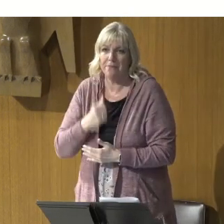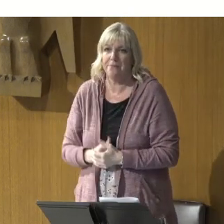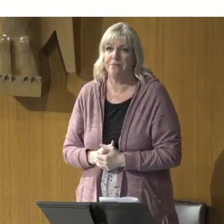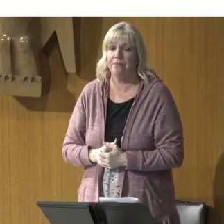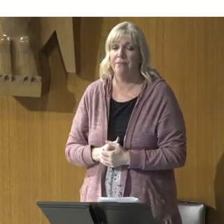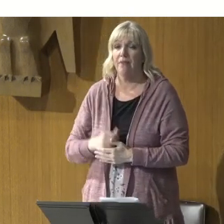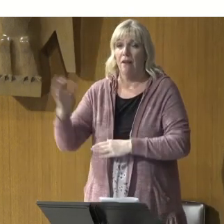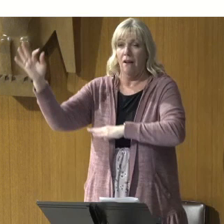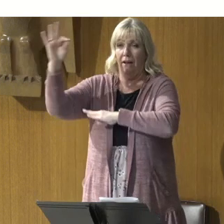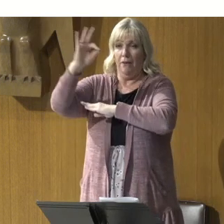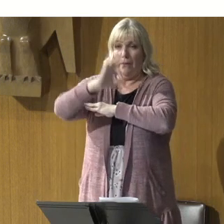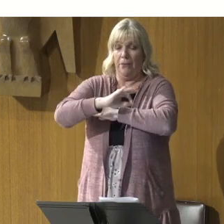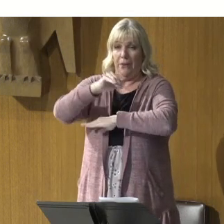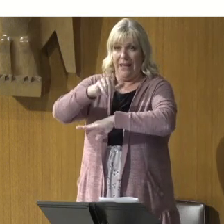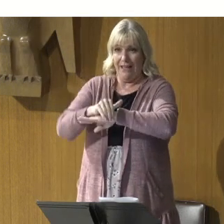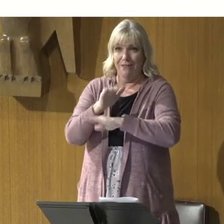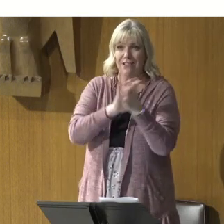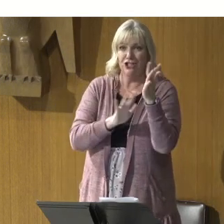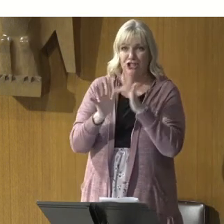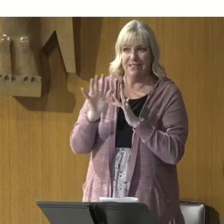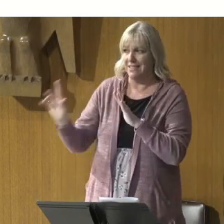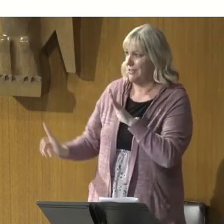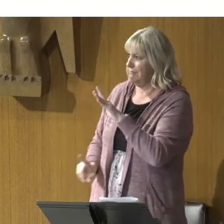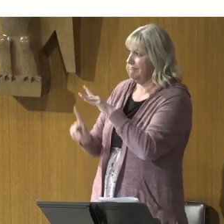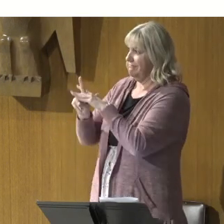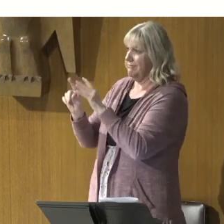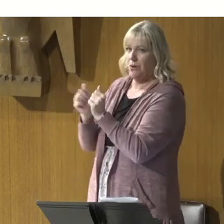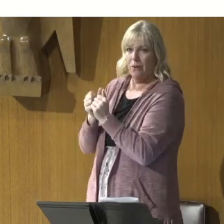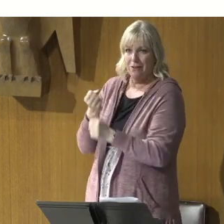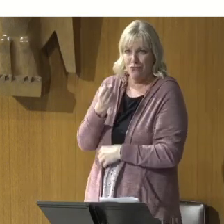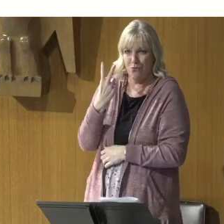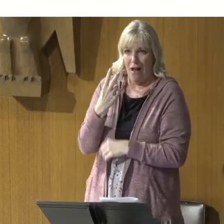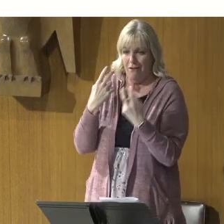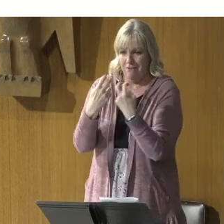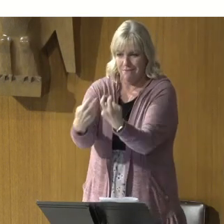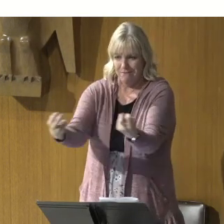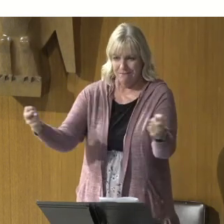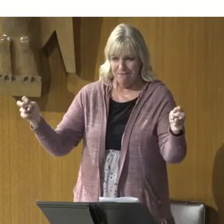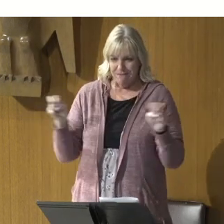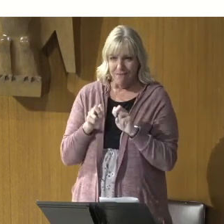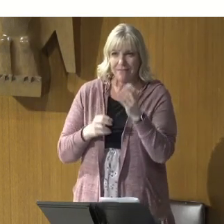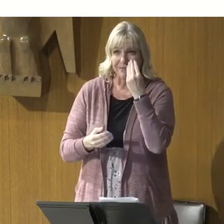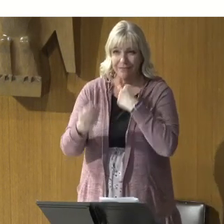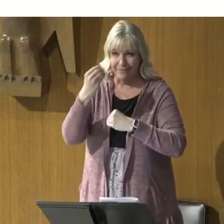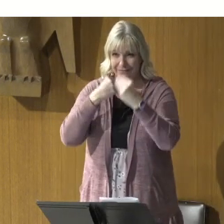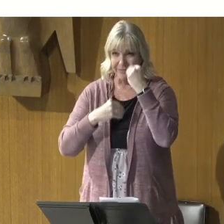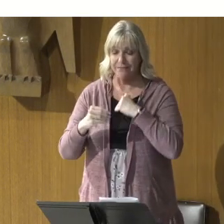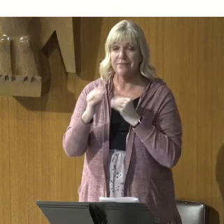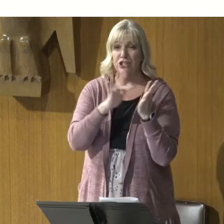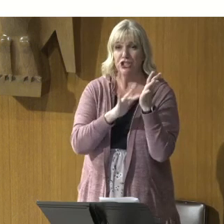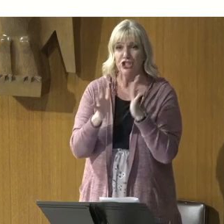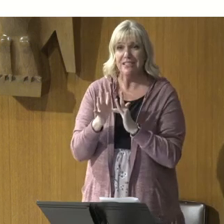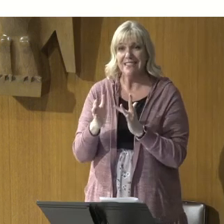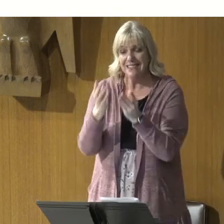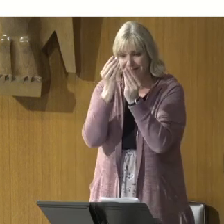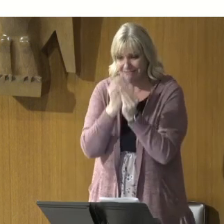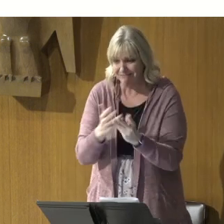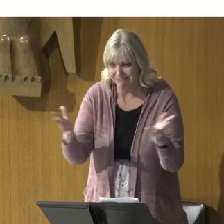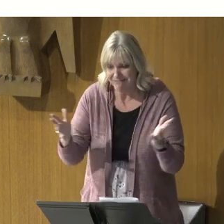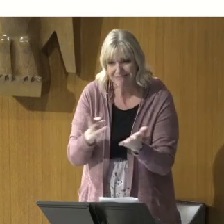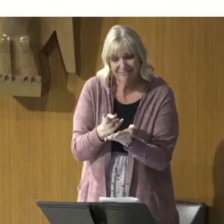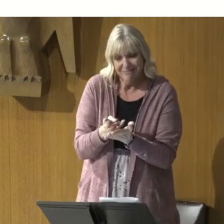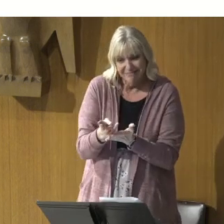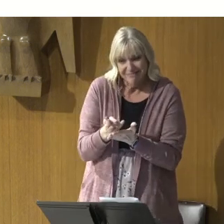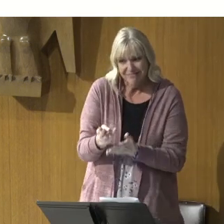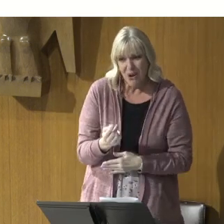was evening, he came with the twelve. And when they had taken their places and were eating, Jesus said, Truly I tell you, one